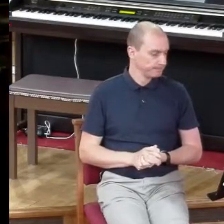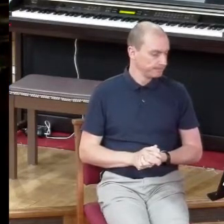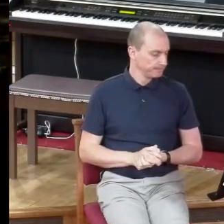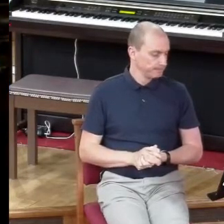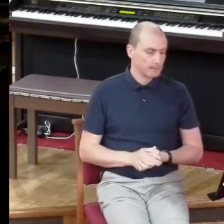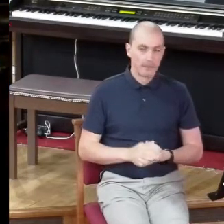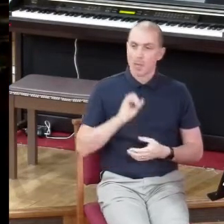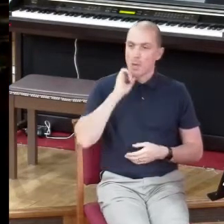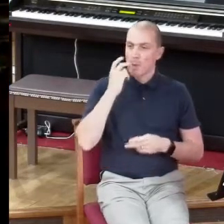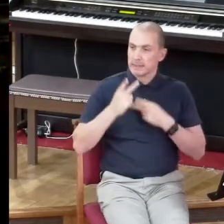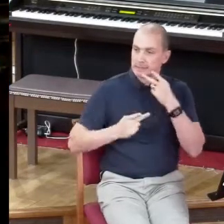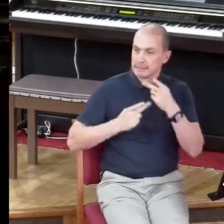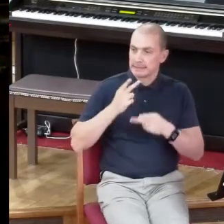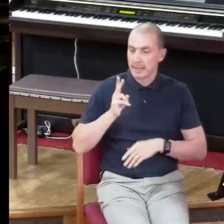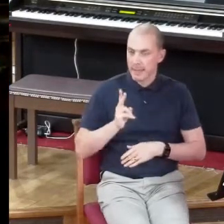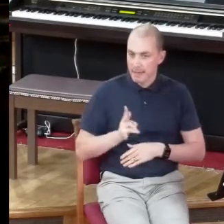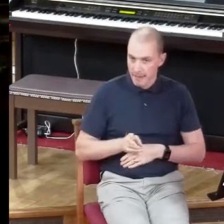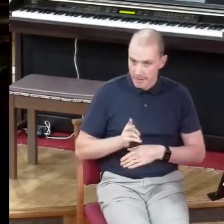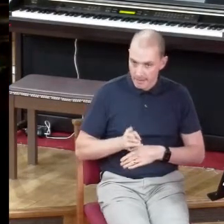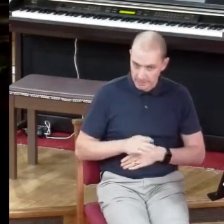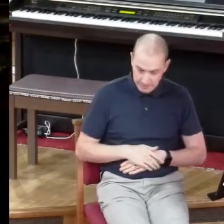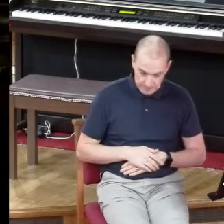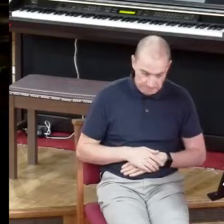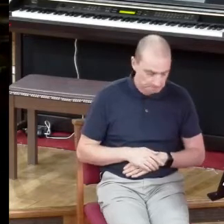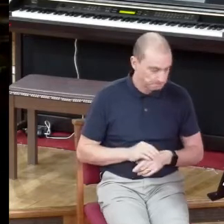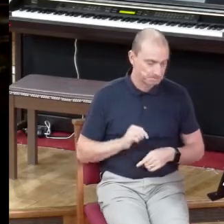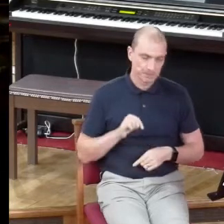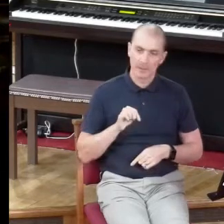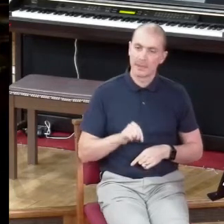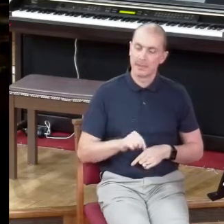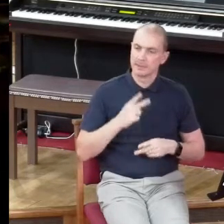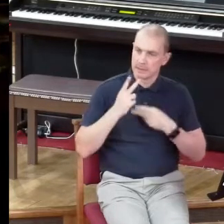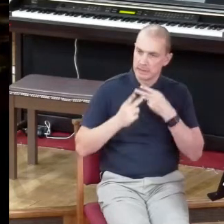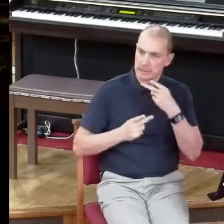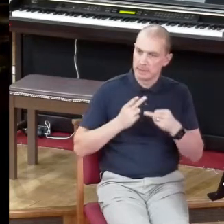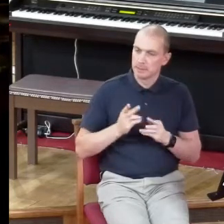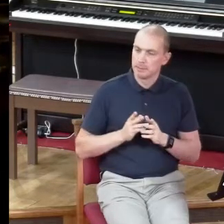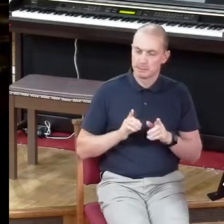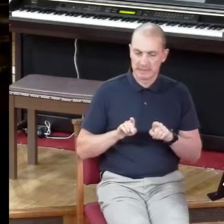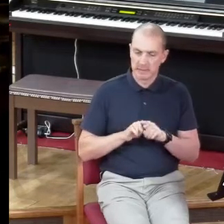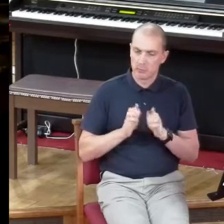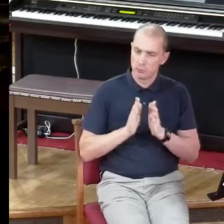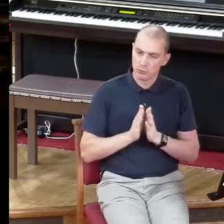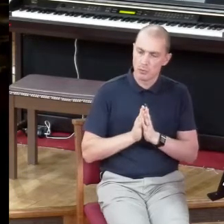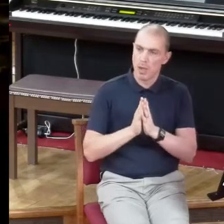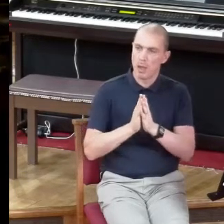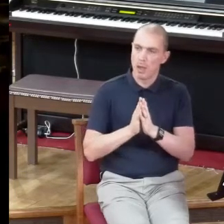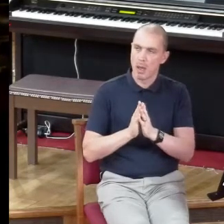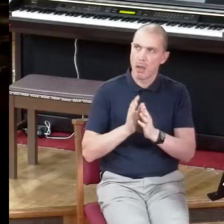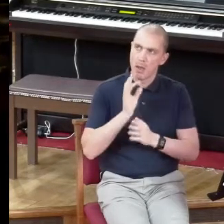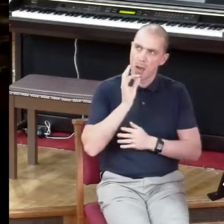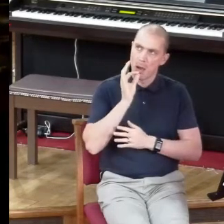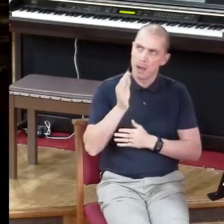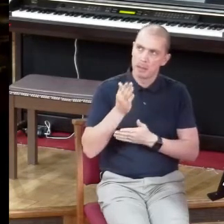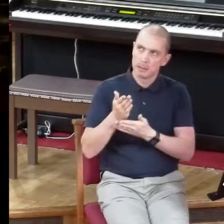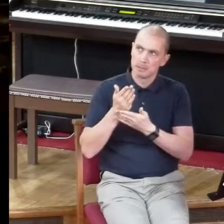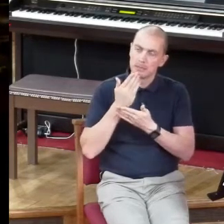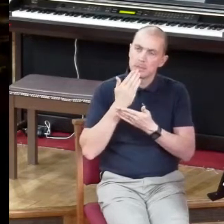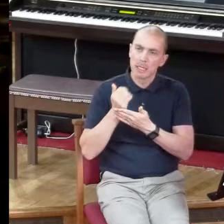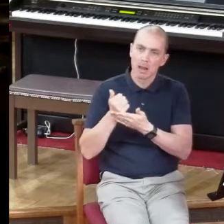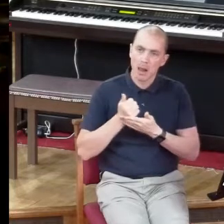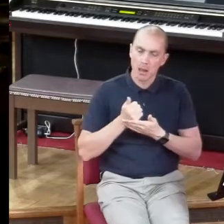Let's sing again. Now, this hymn is a prayer to ask God to help us to understand his word as we come to it shortly. So